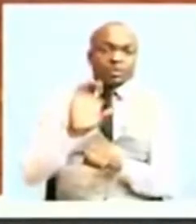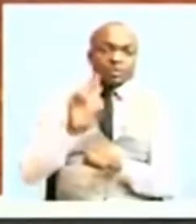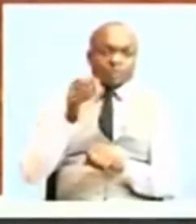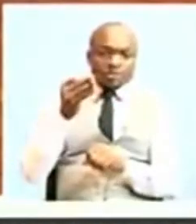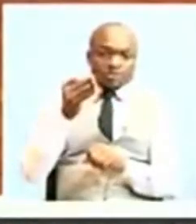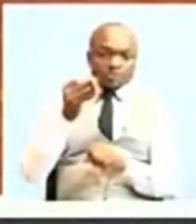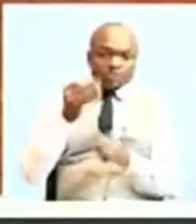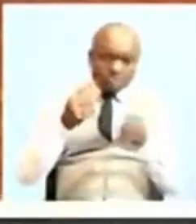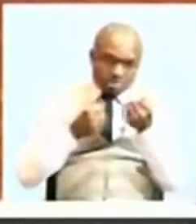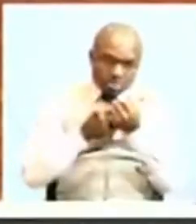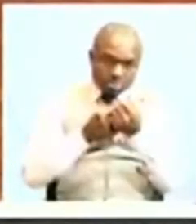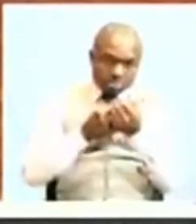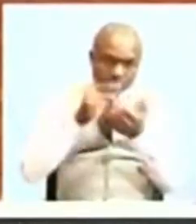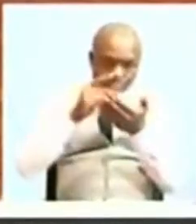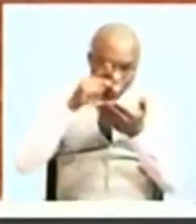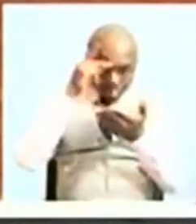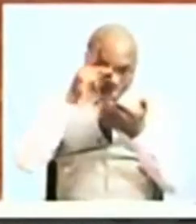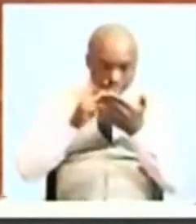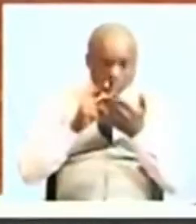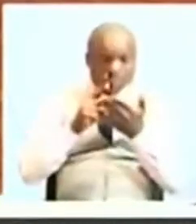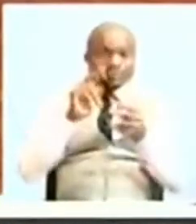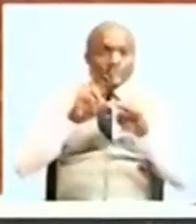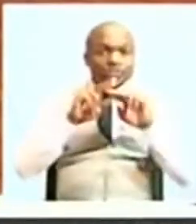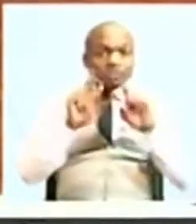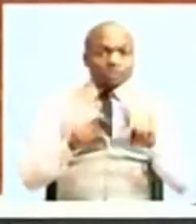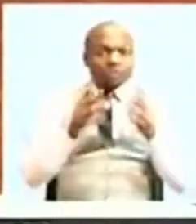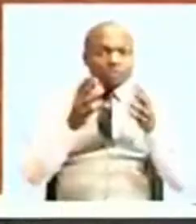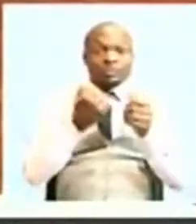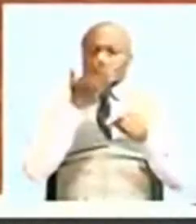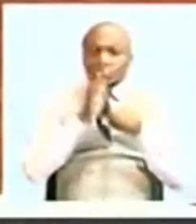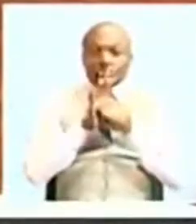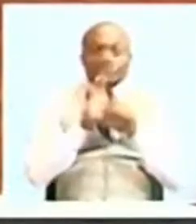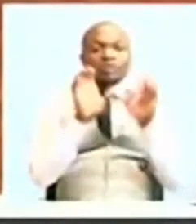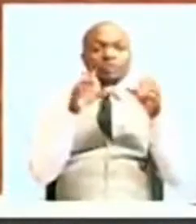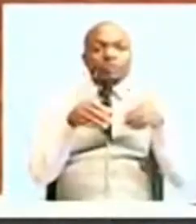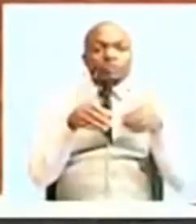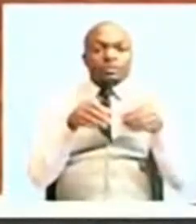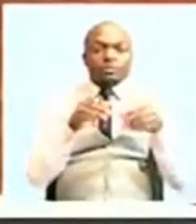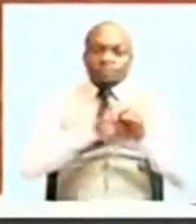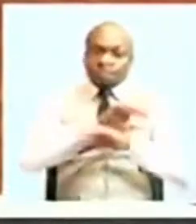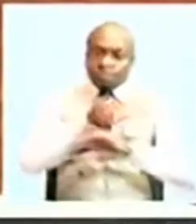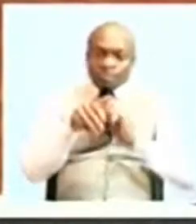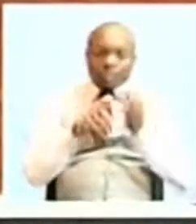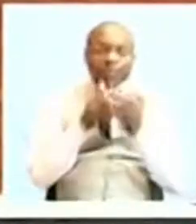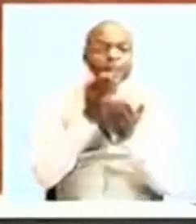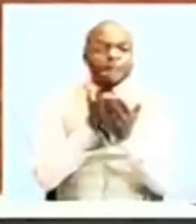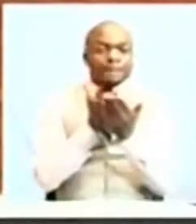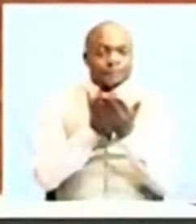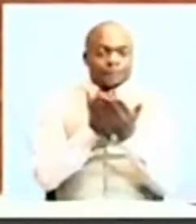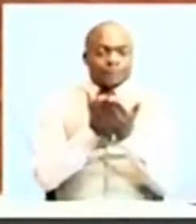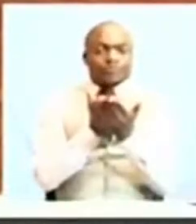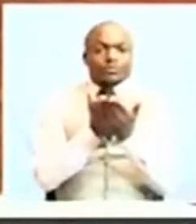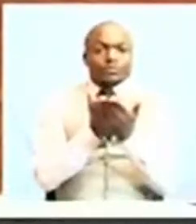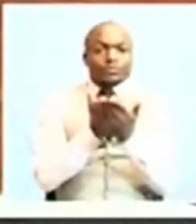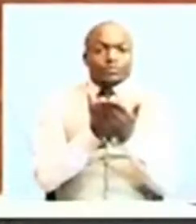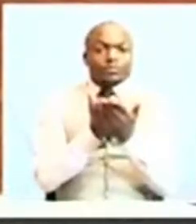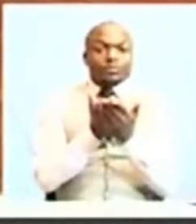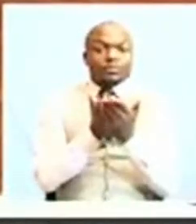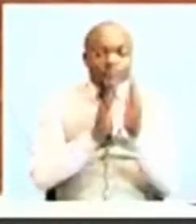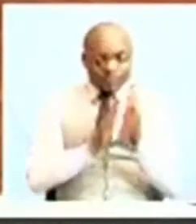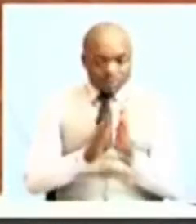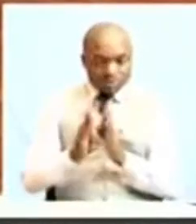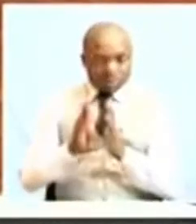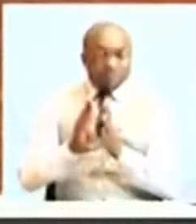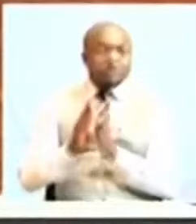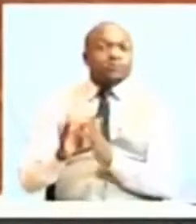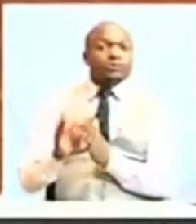learners. Chair, I wish to assure the committee that all remedial measures submitted shall be enhanced to improve on